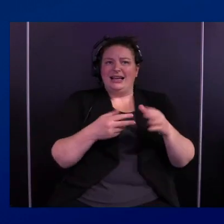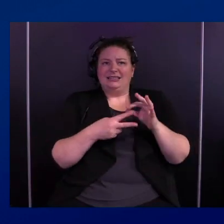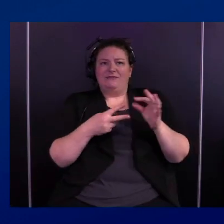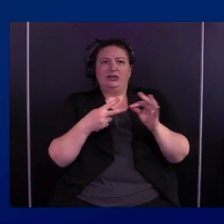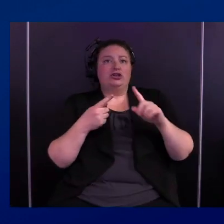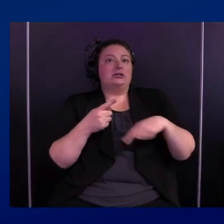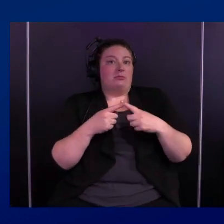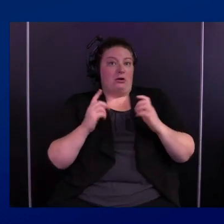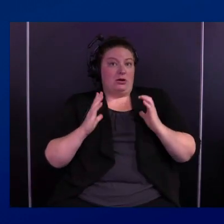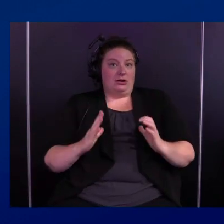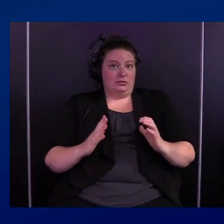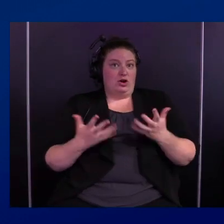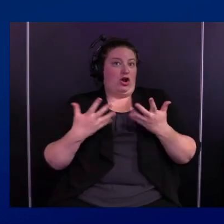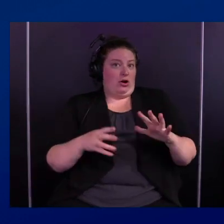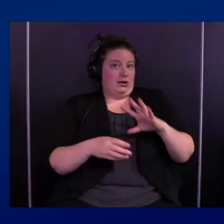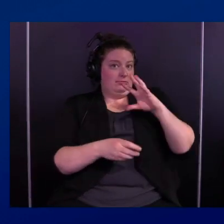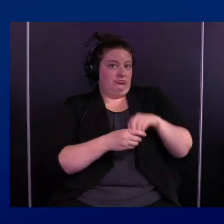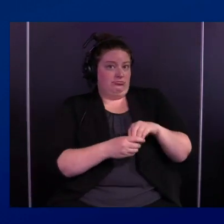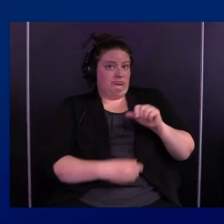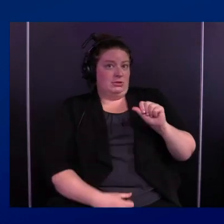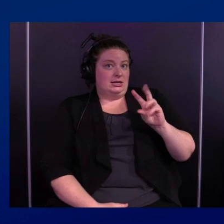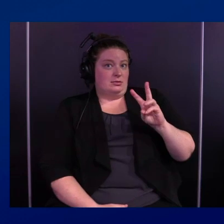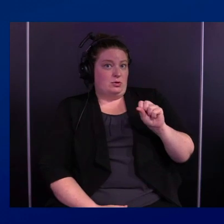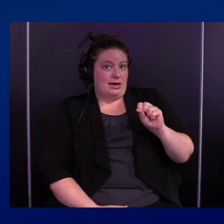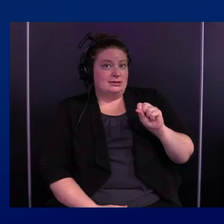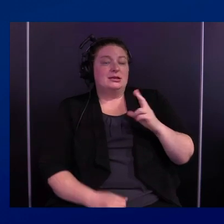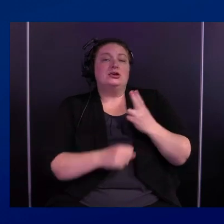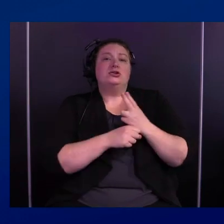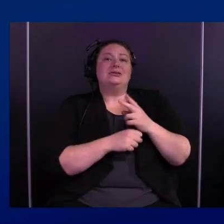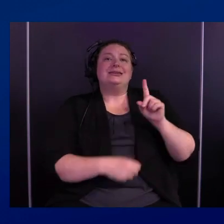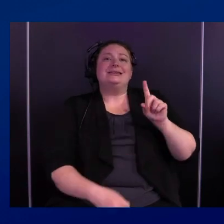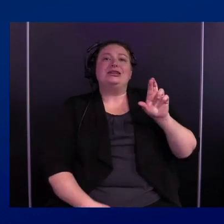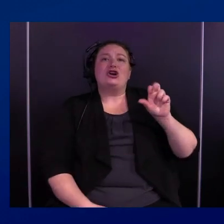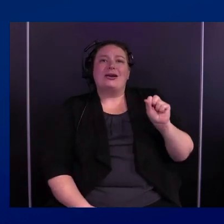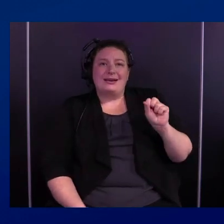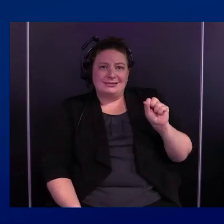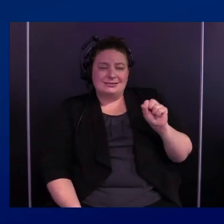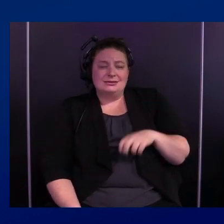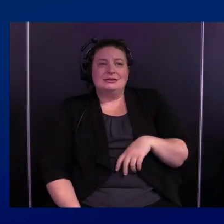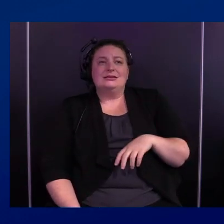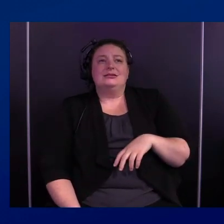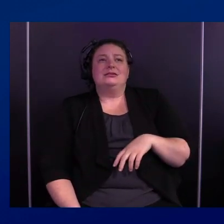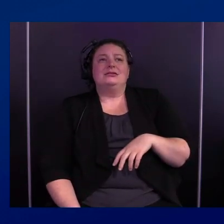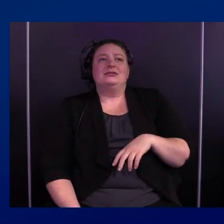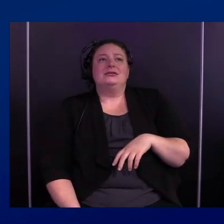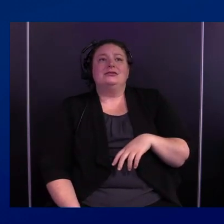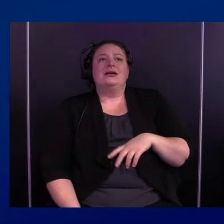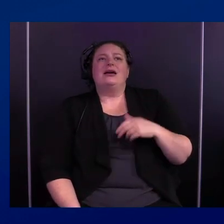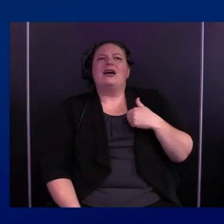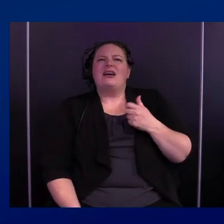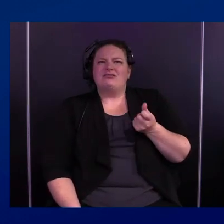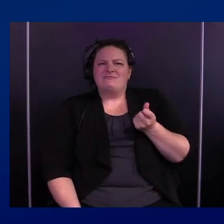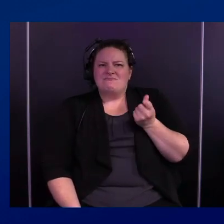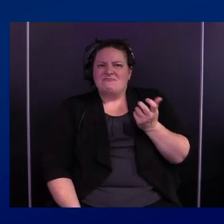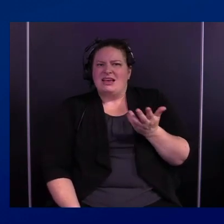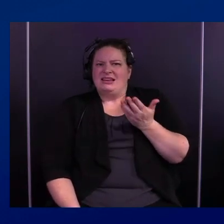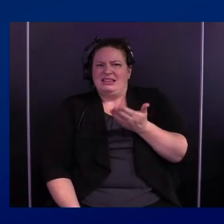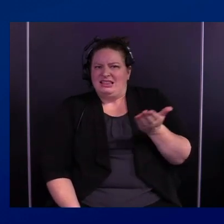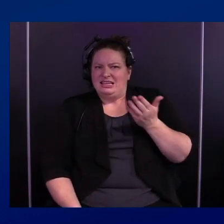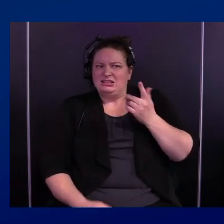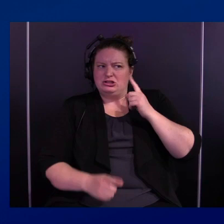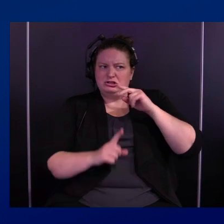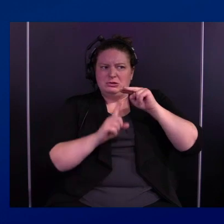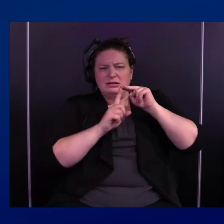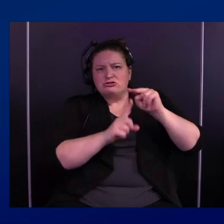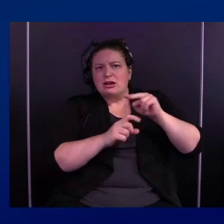customers that are already in AWS using DRS. There's a lot of things to keep track of: